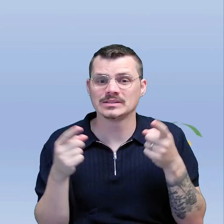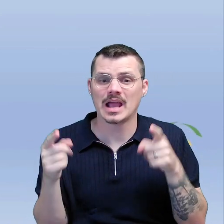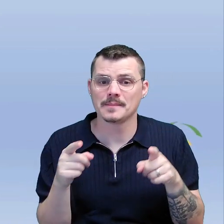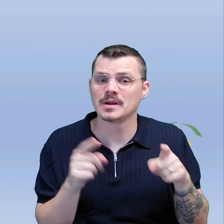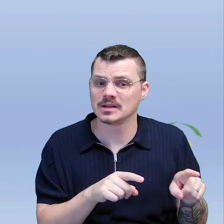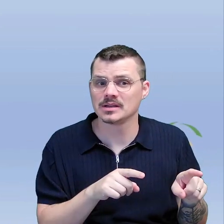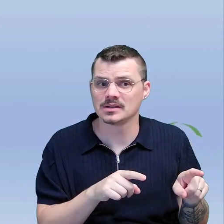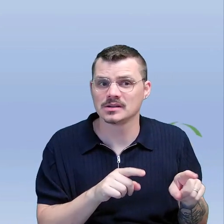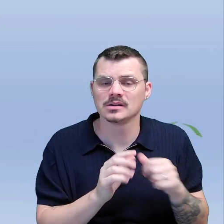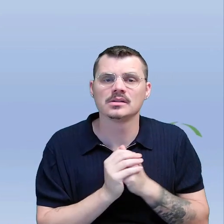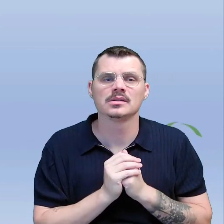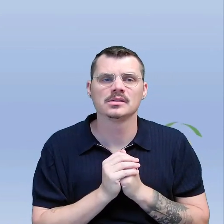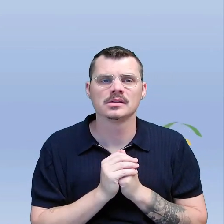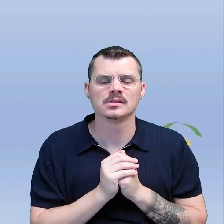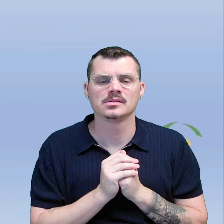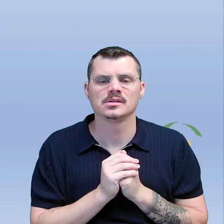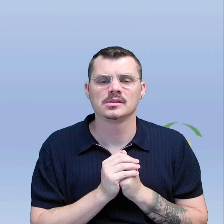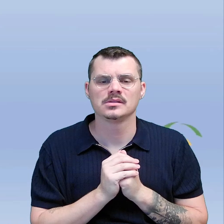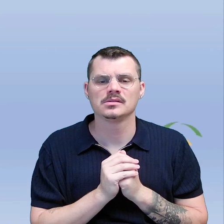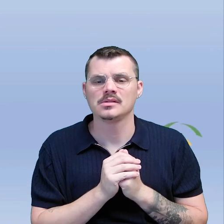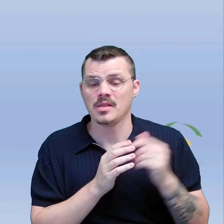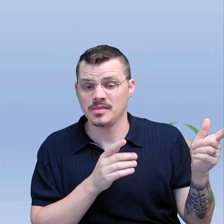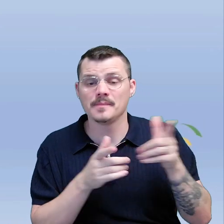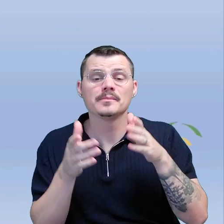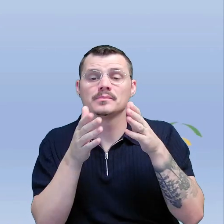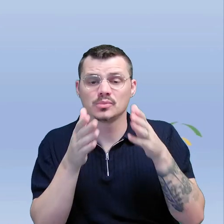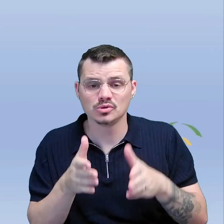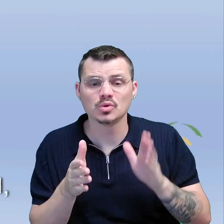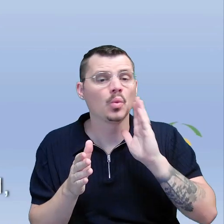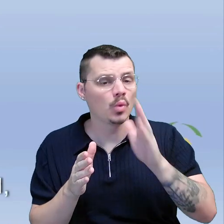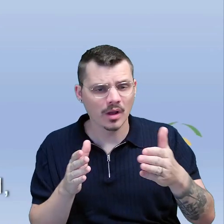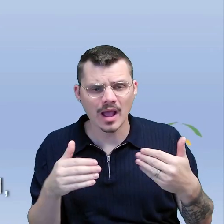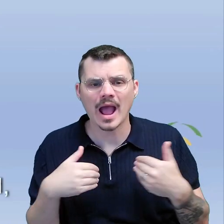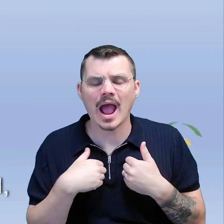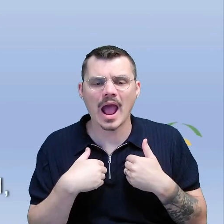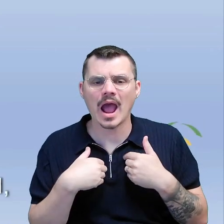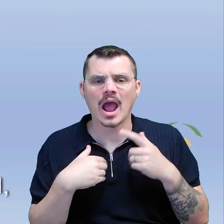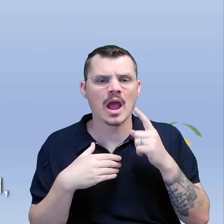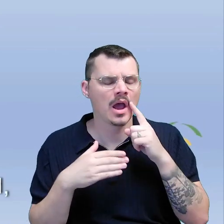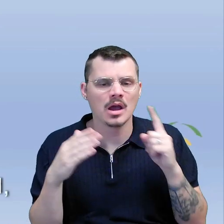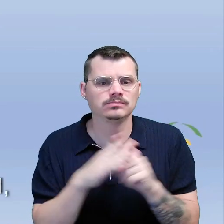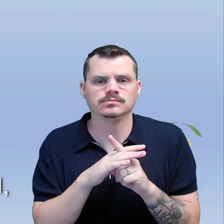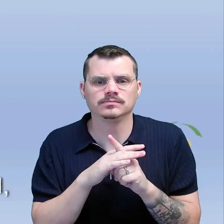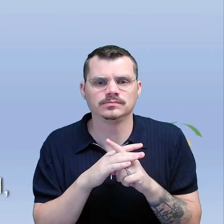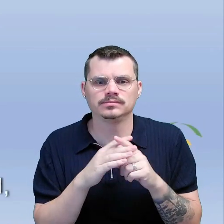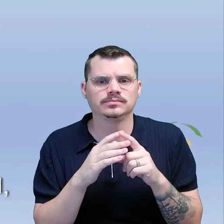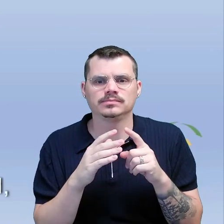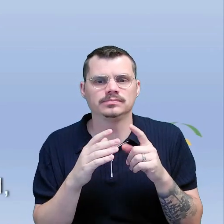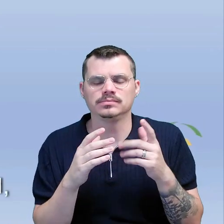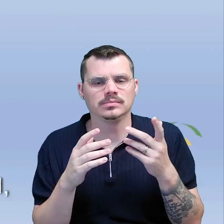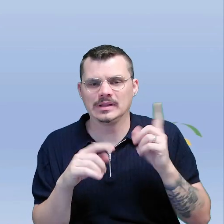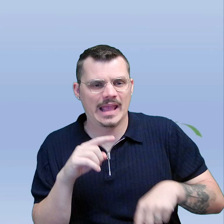happening, and the person will have abrupt, intense,